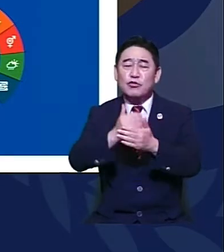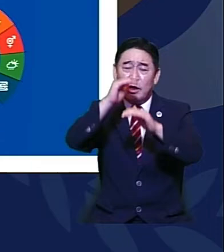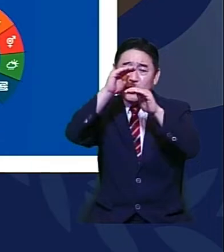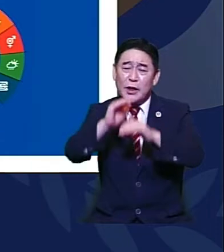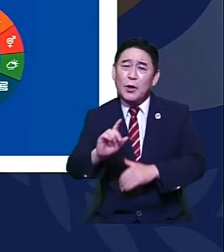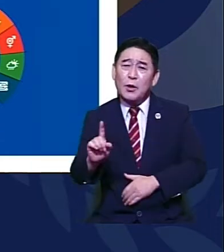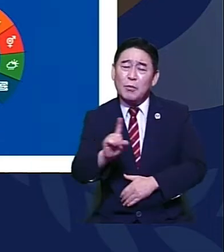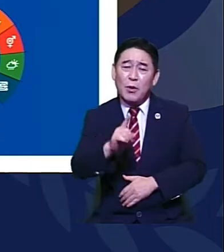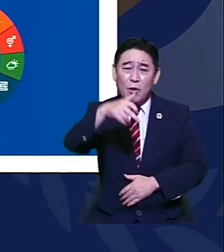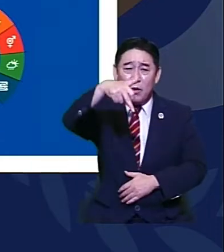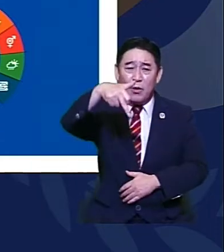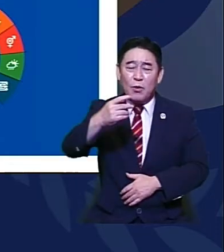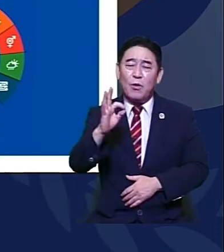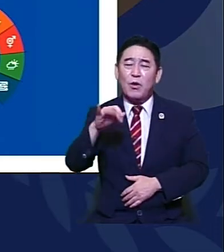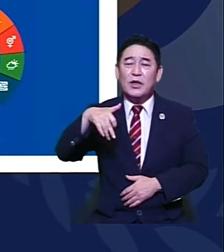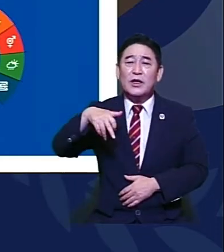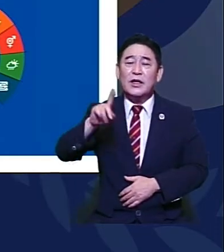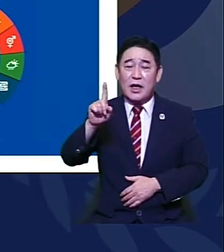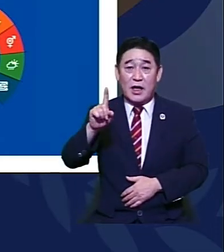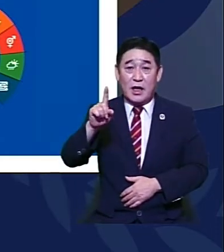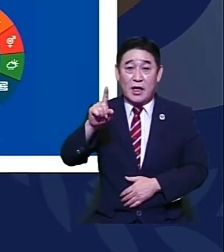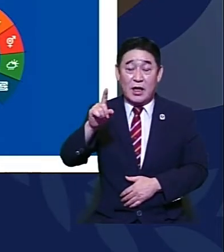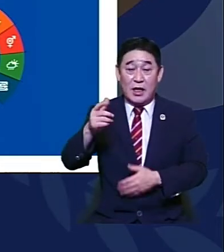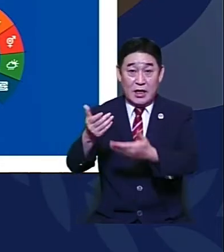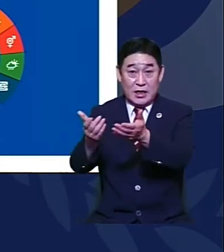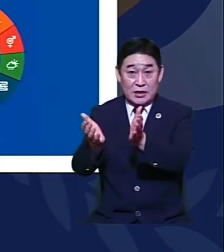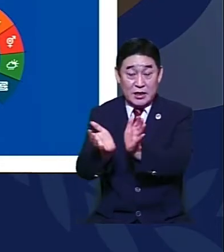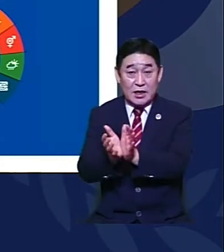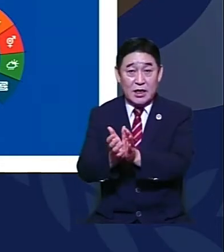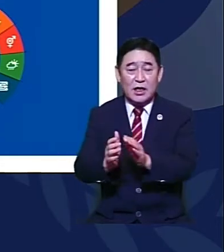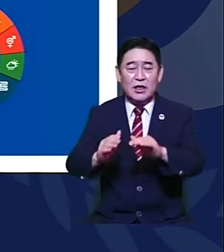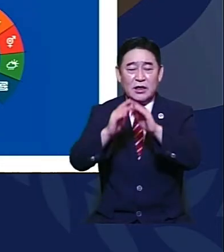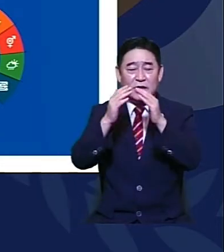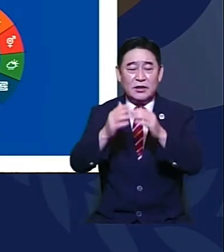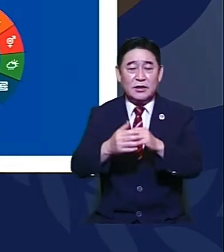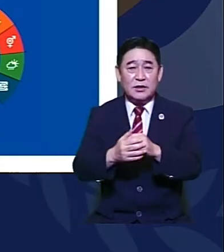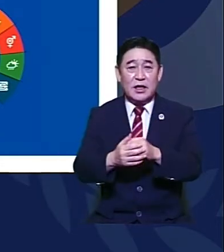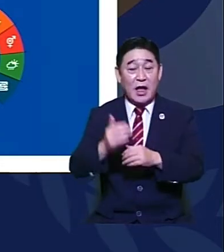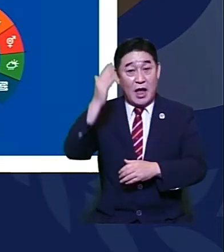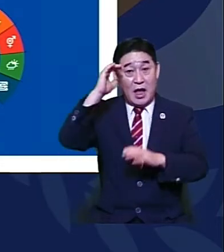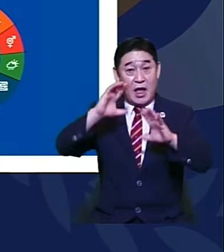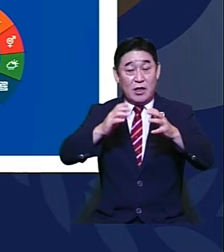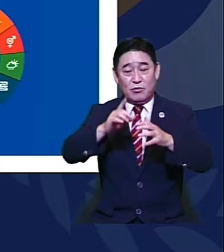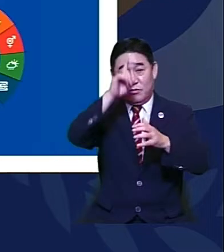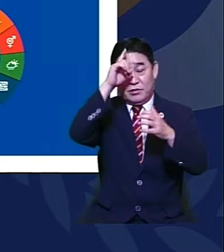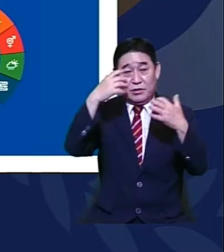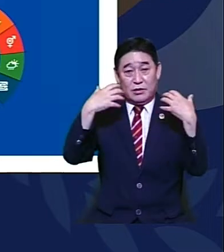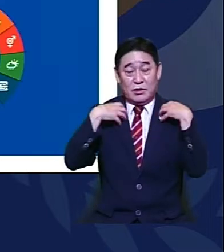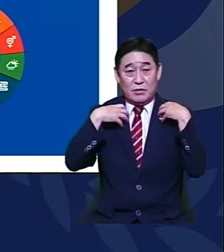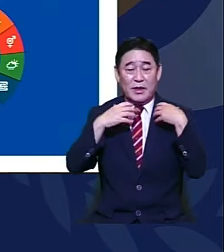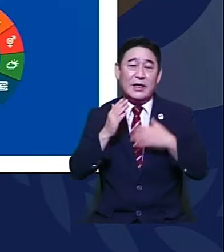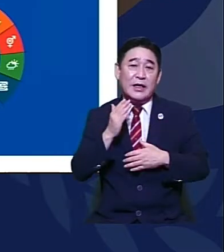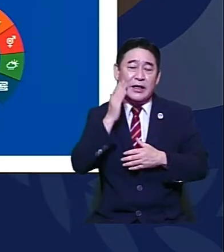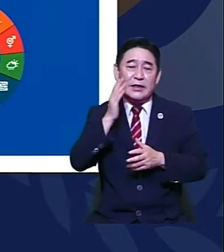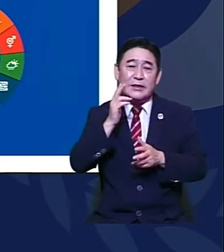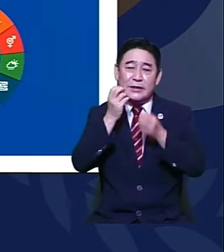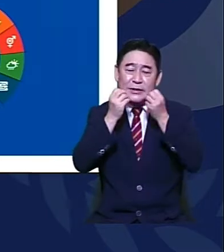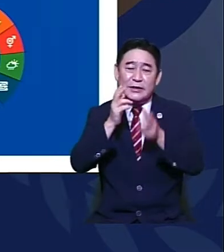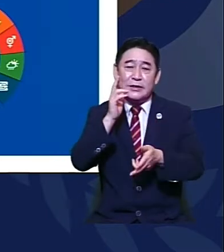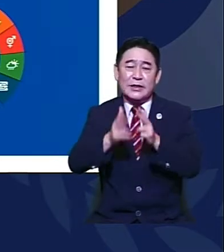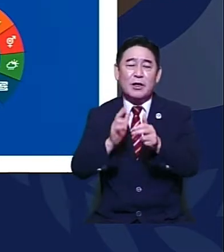fully supporting and implementing the Korean government's Green New Deal ODA